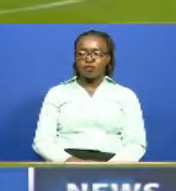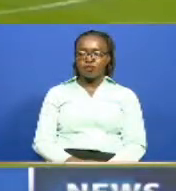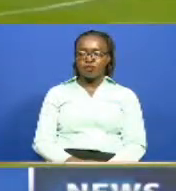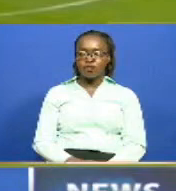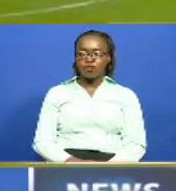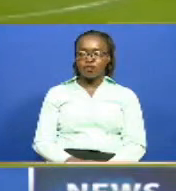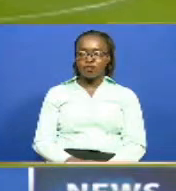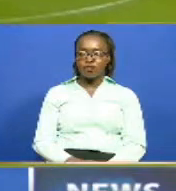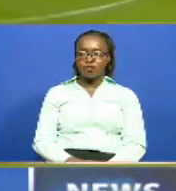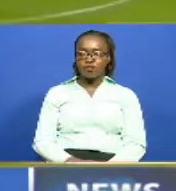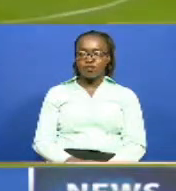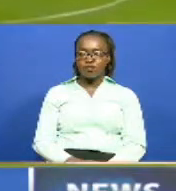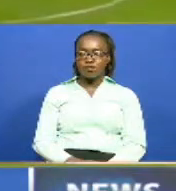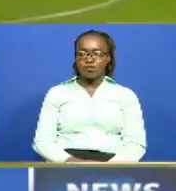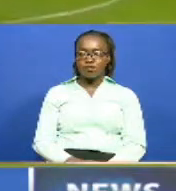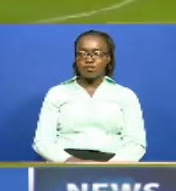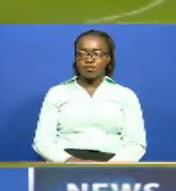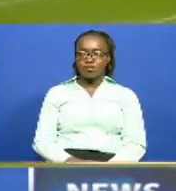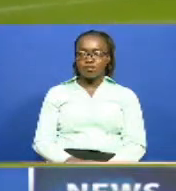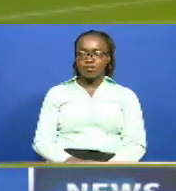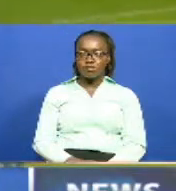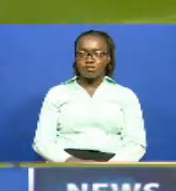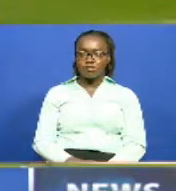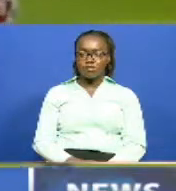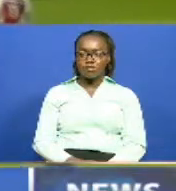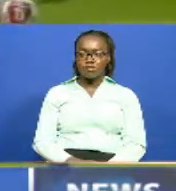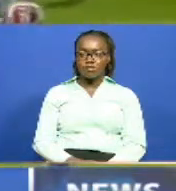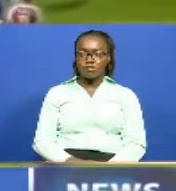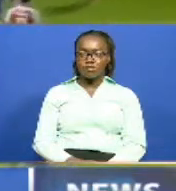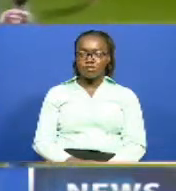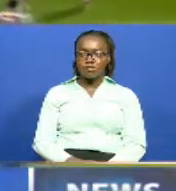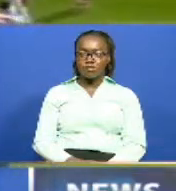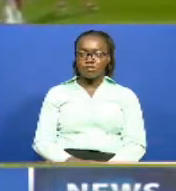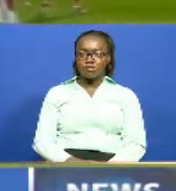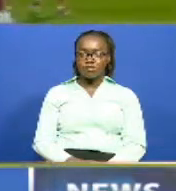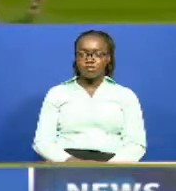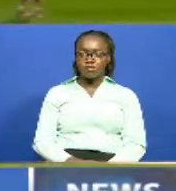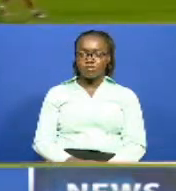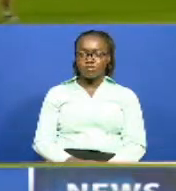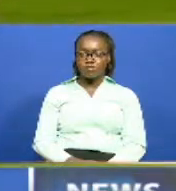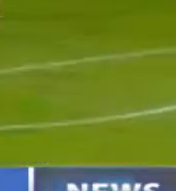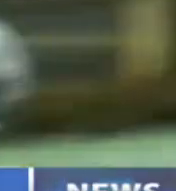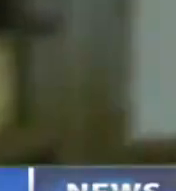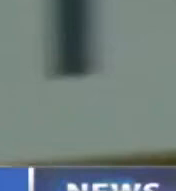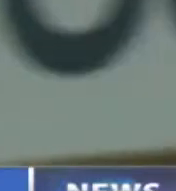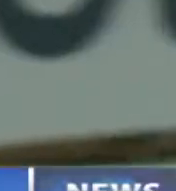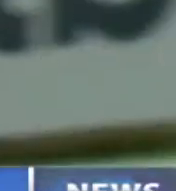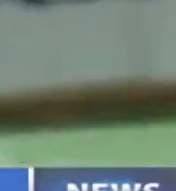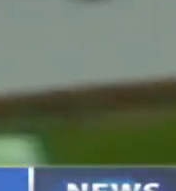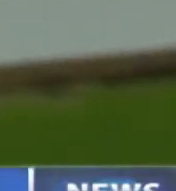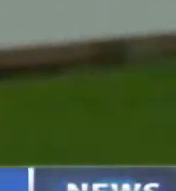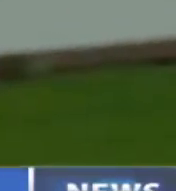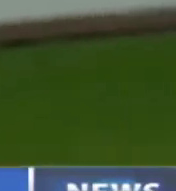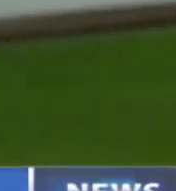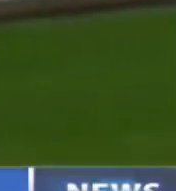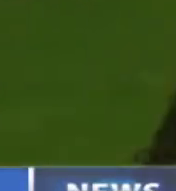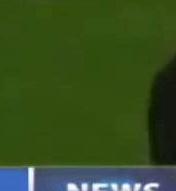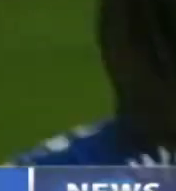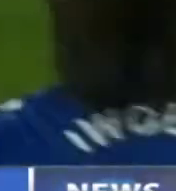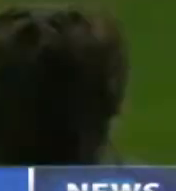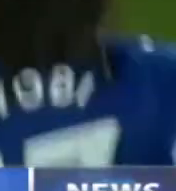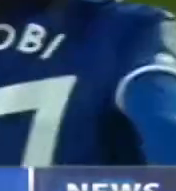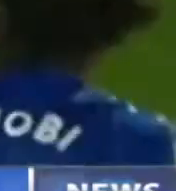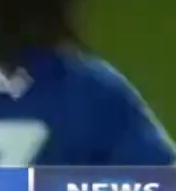right boots, trying to shape to shoot. Uses Iwobi, gets it back and puts Everton 2 up superbly.